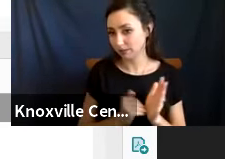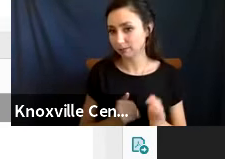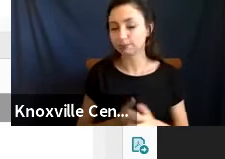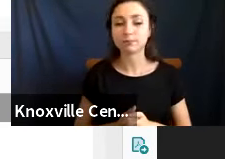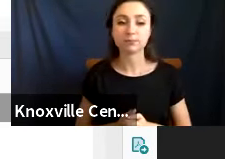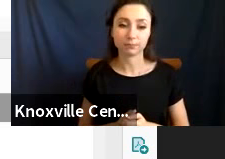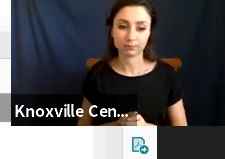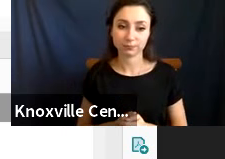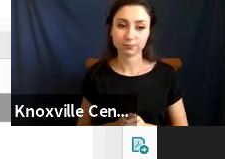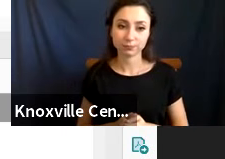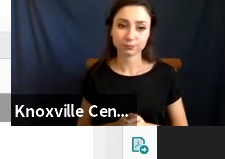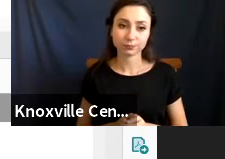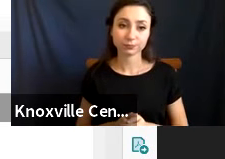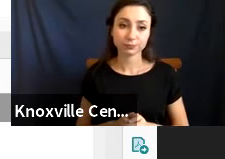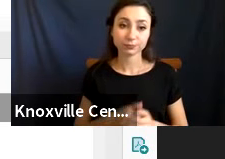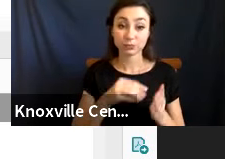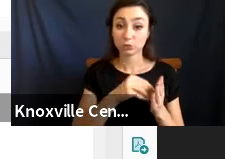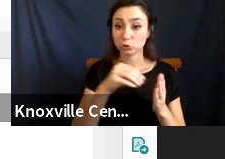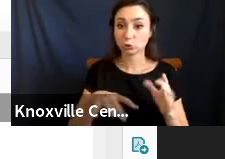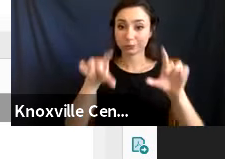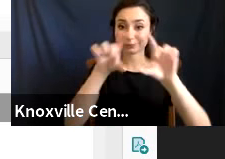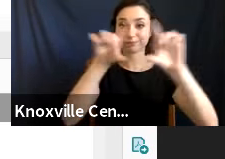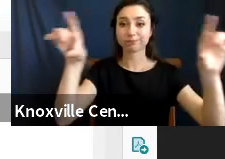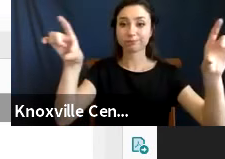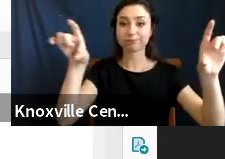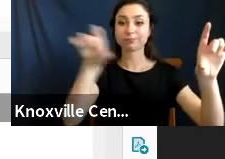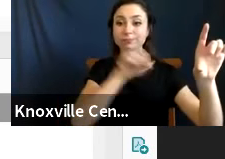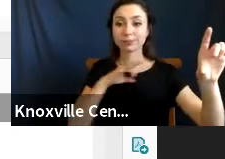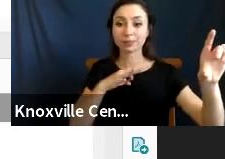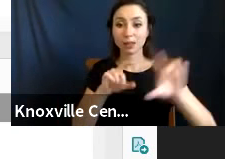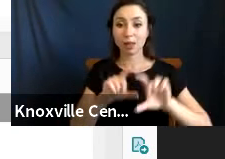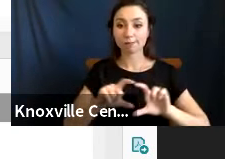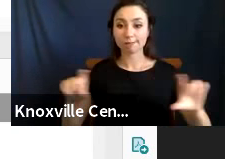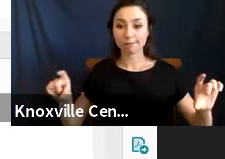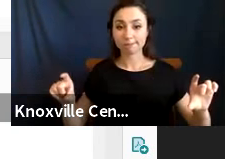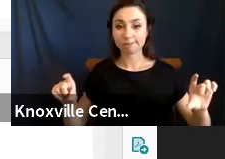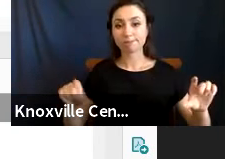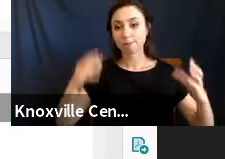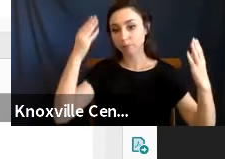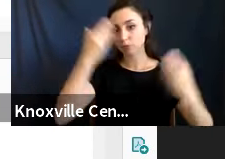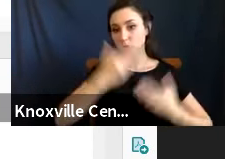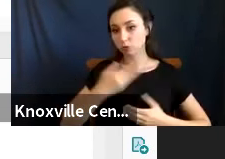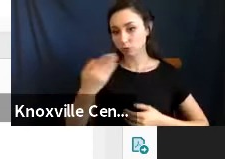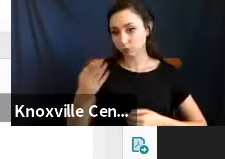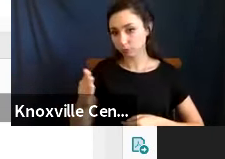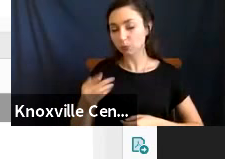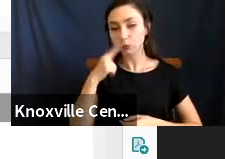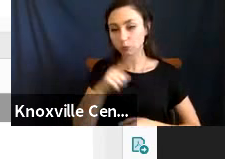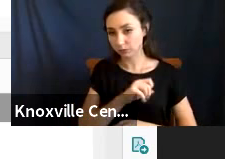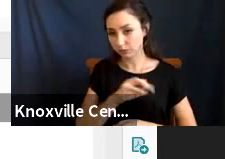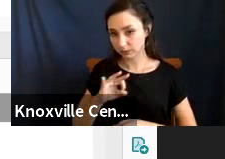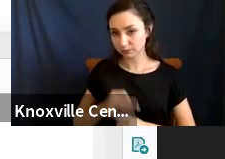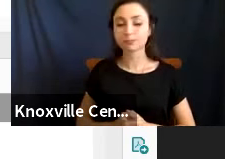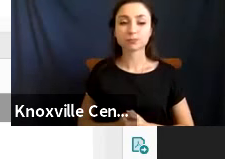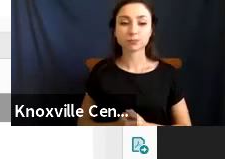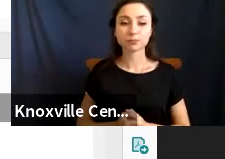So, you know, you have the students on top and then you have the staff on the bottom in the dark blue. Next slide.